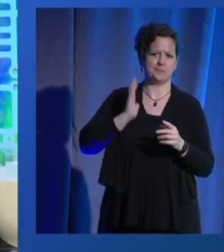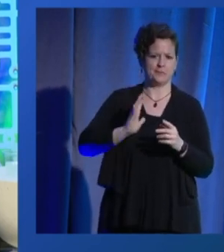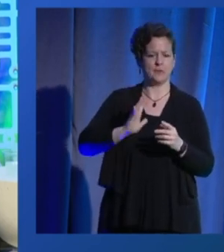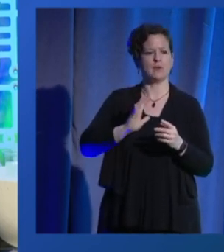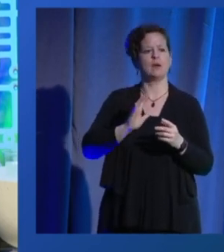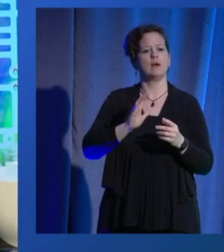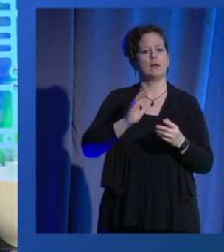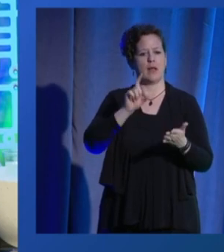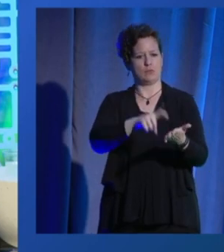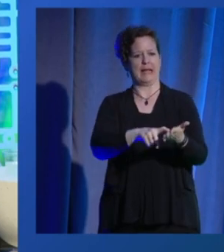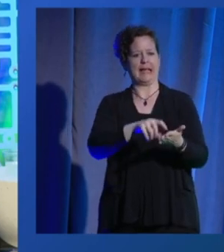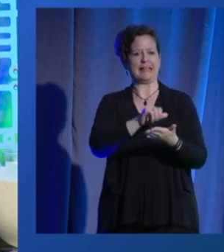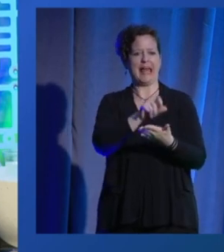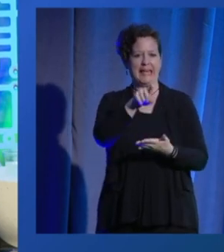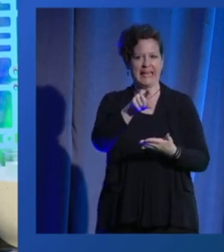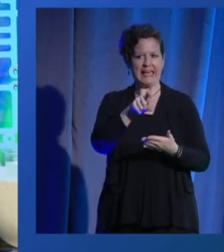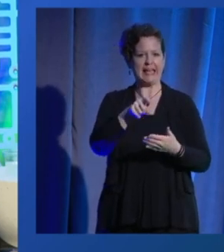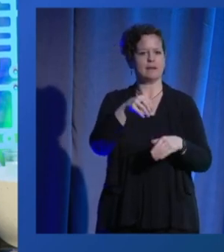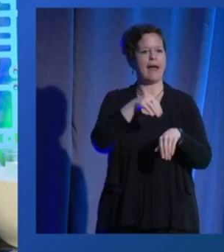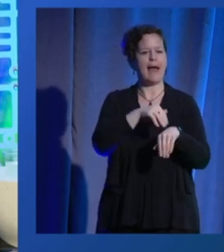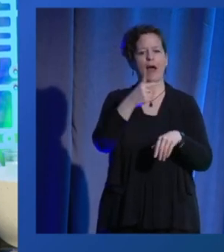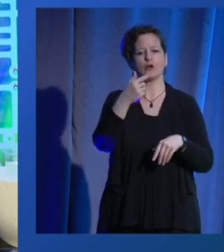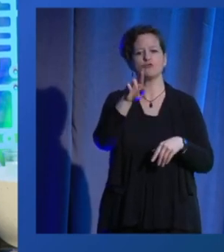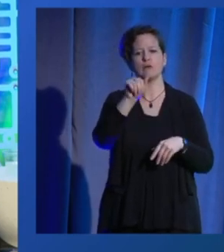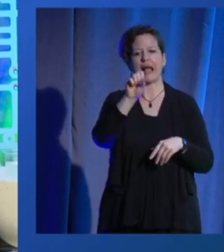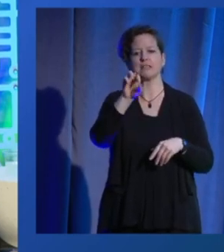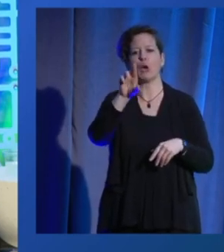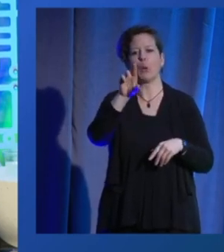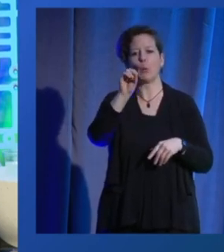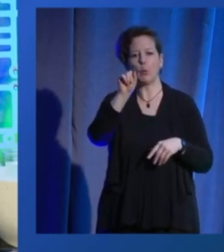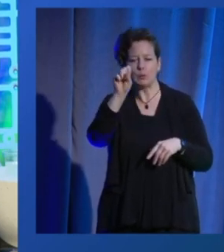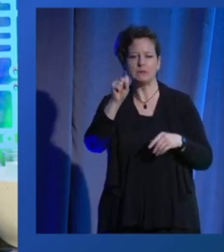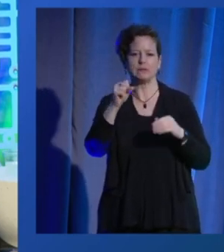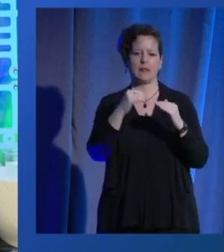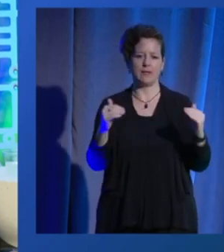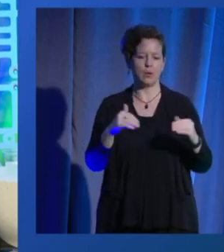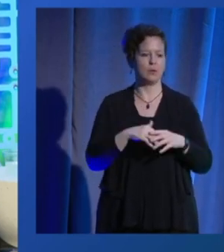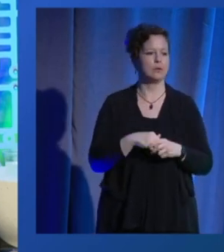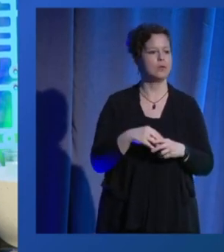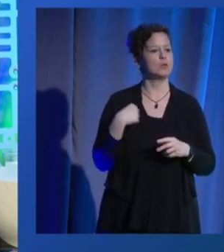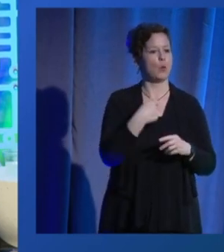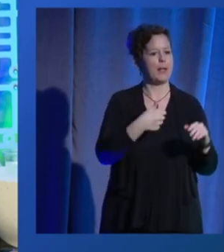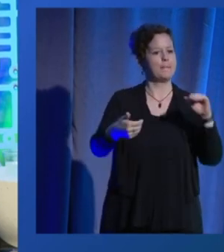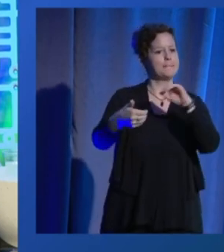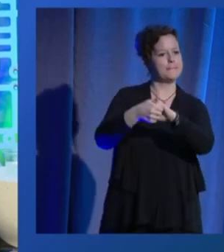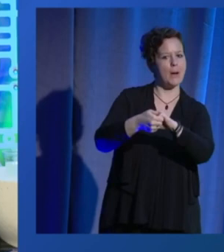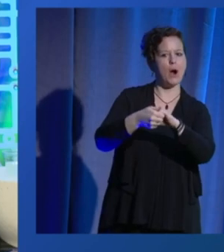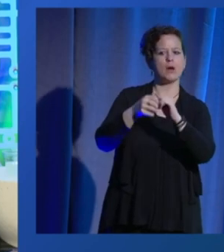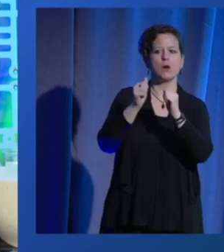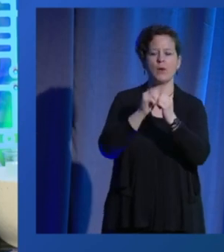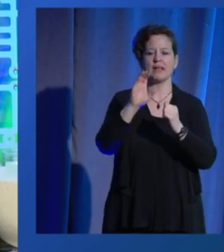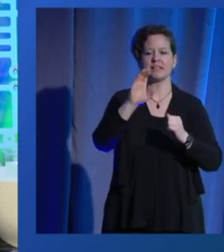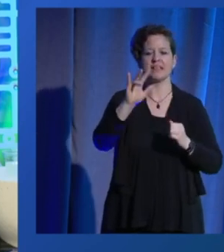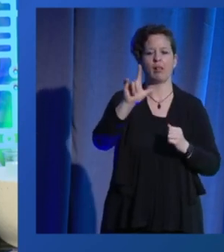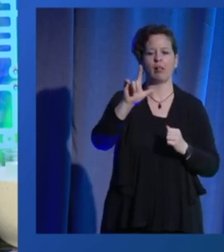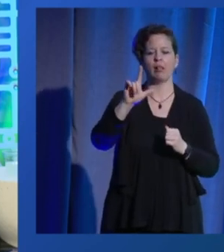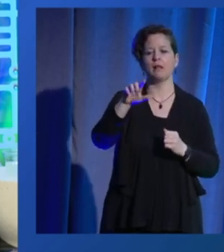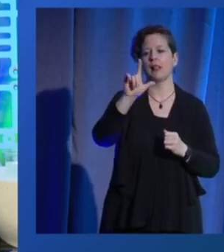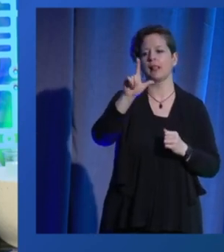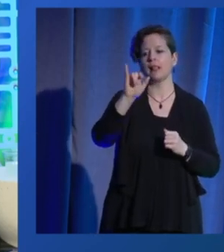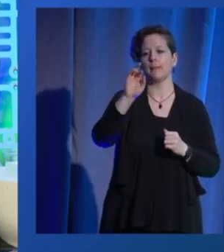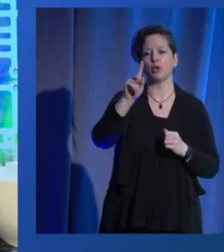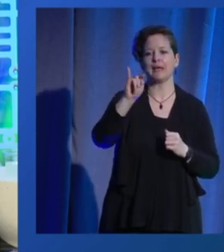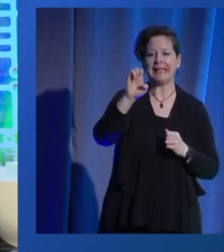level and so we partnered very early with our privacy and civil liberties um office and our